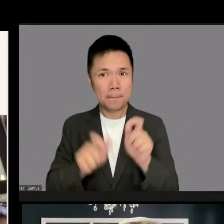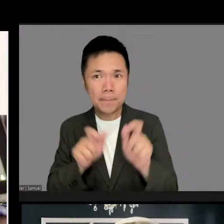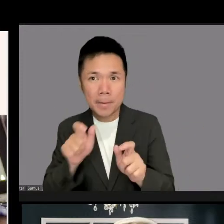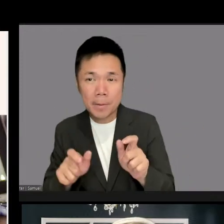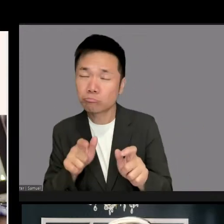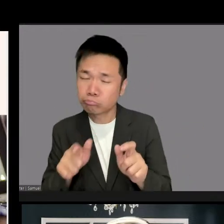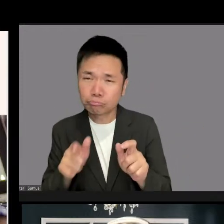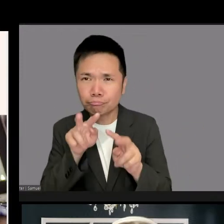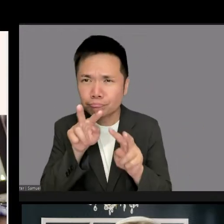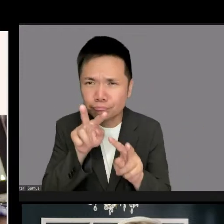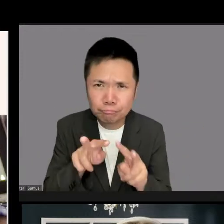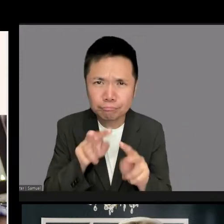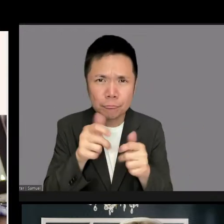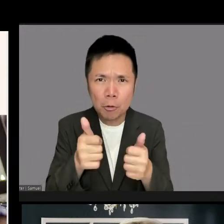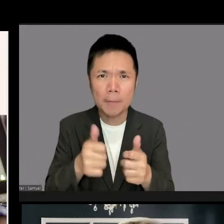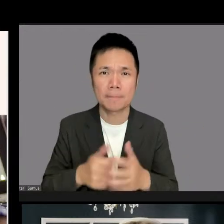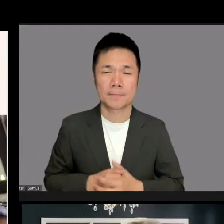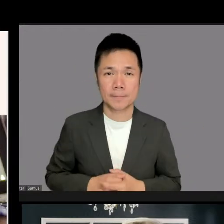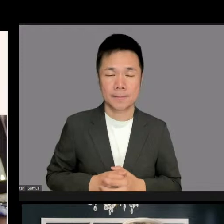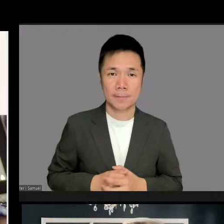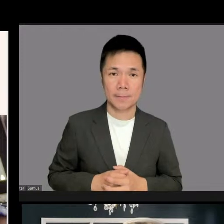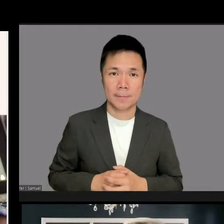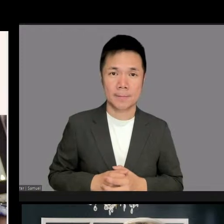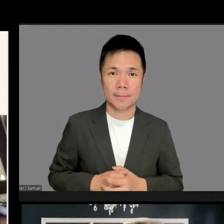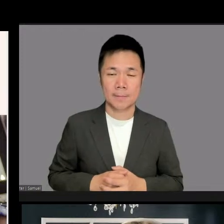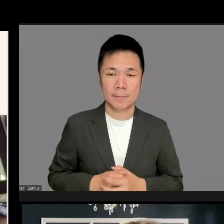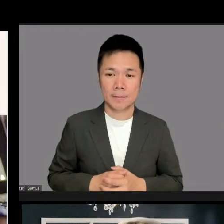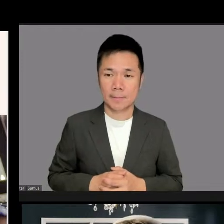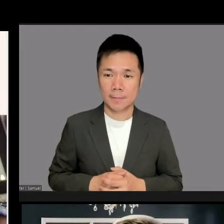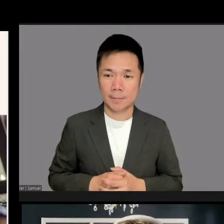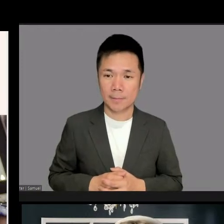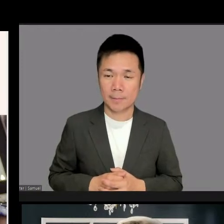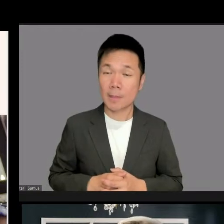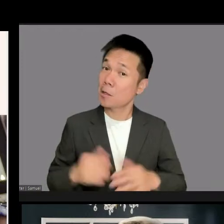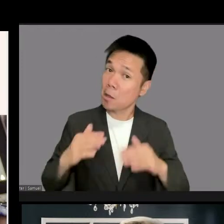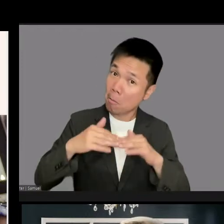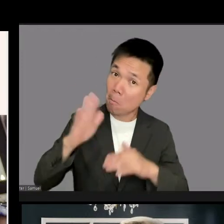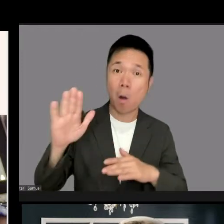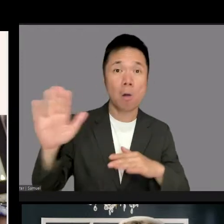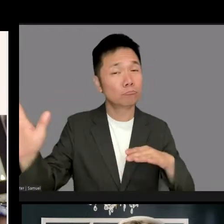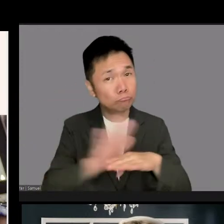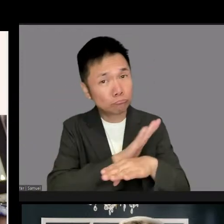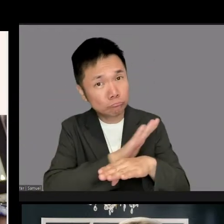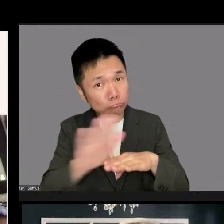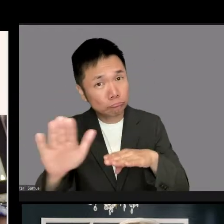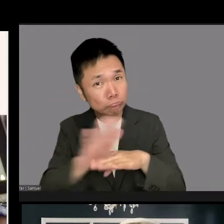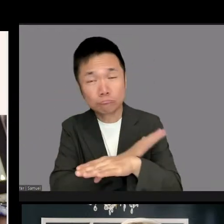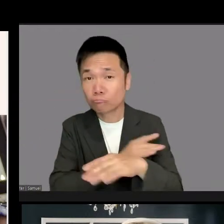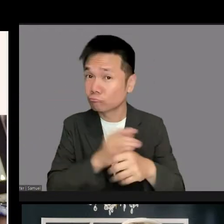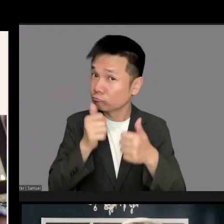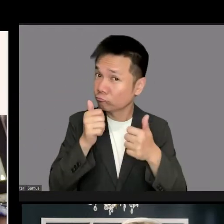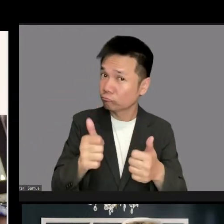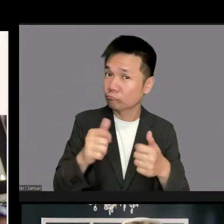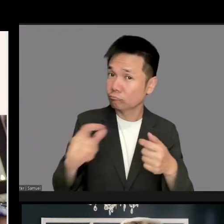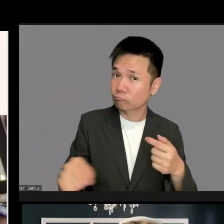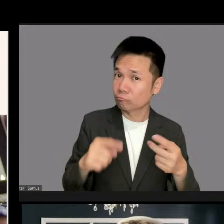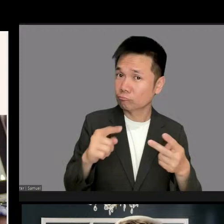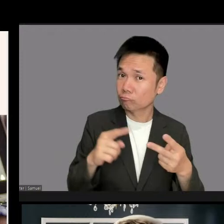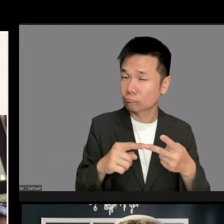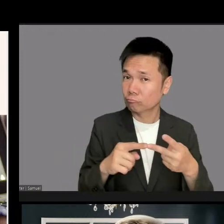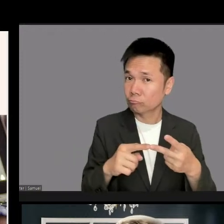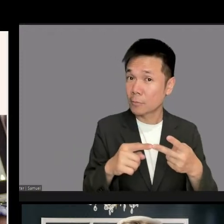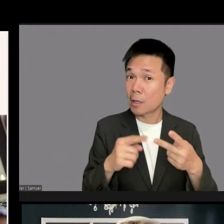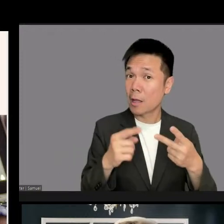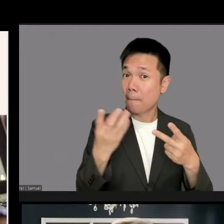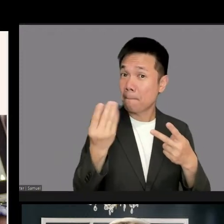also really broadening the amount of customers that you can reach. And then you're also broadening, the amount